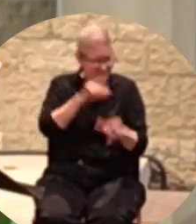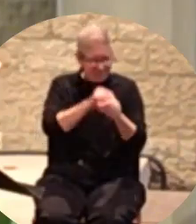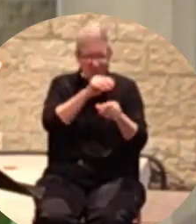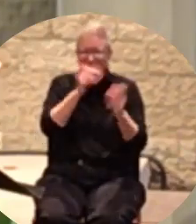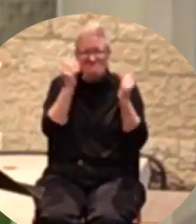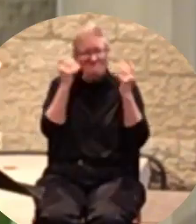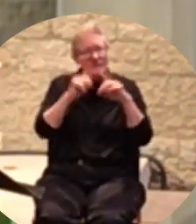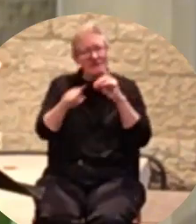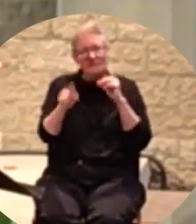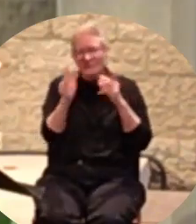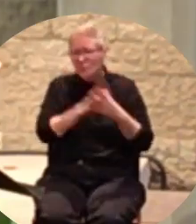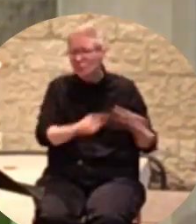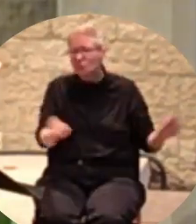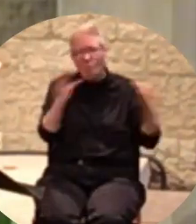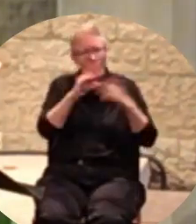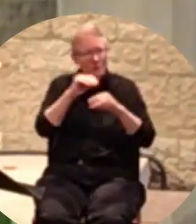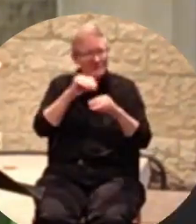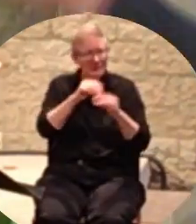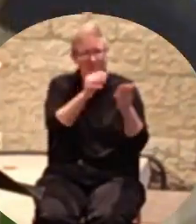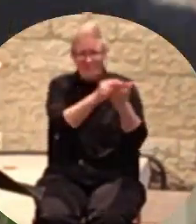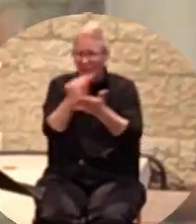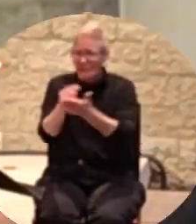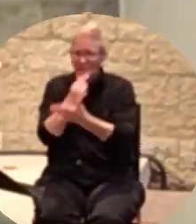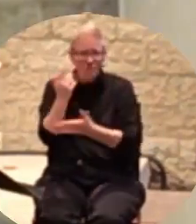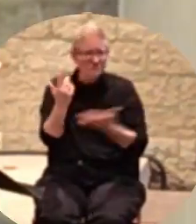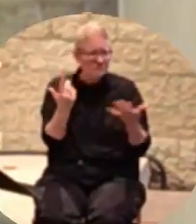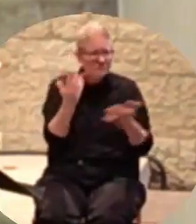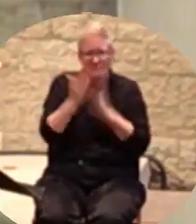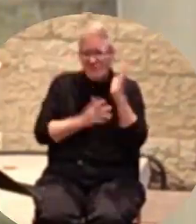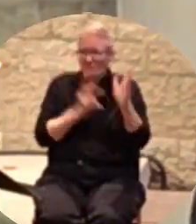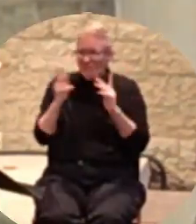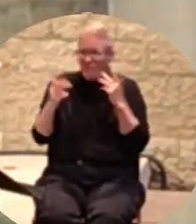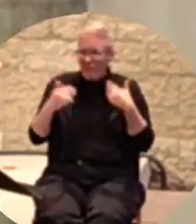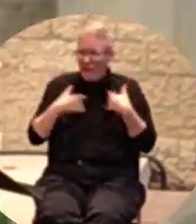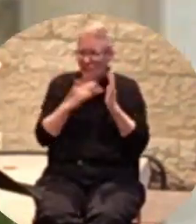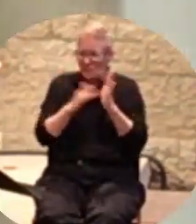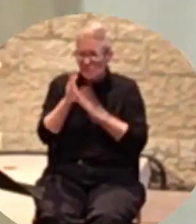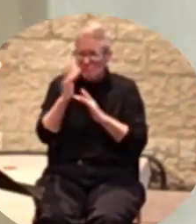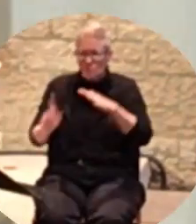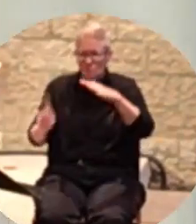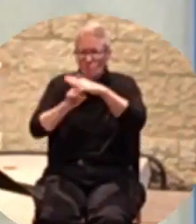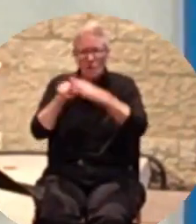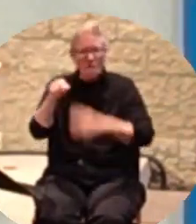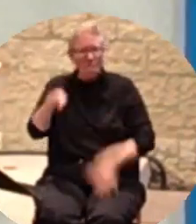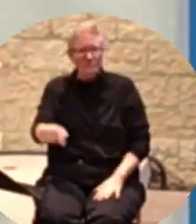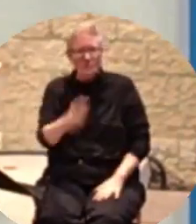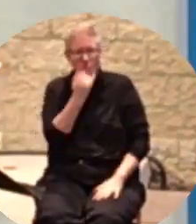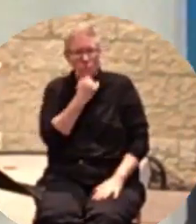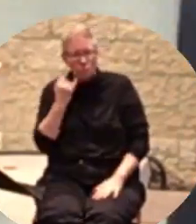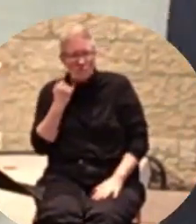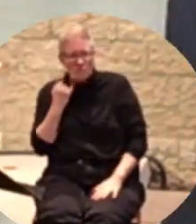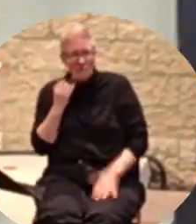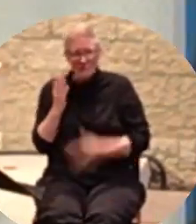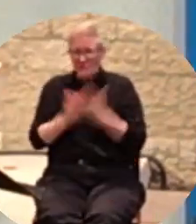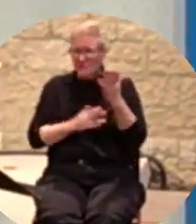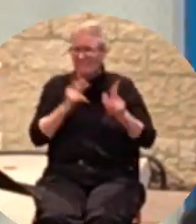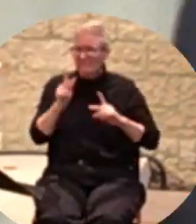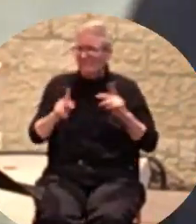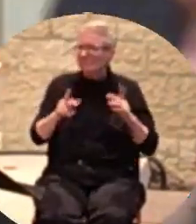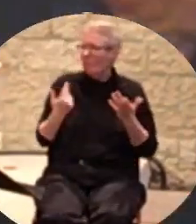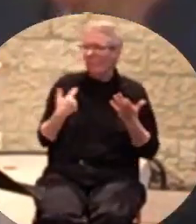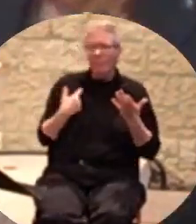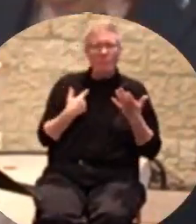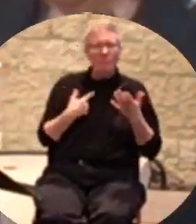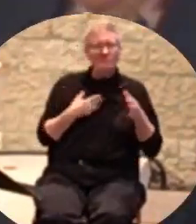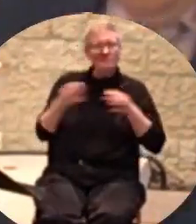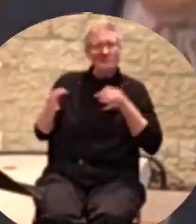Gospels. Some people have Jesus appearing in Jerusalem. Some people have Jesus appearing at Galilee. He coming in and